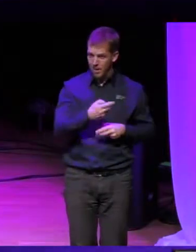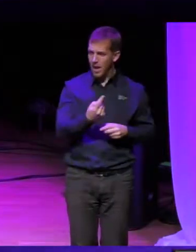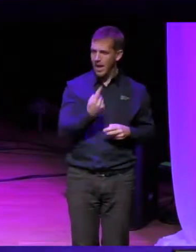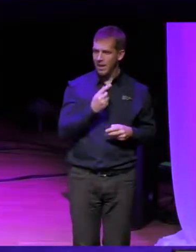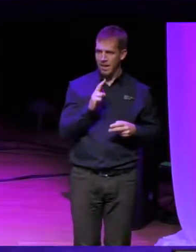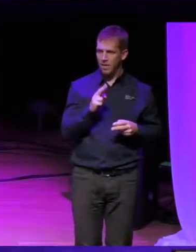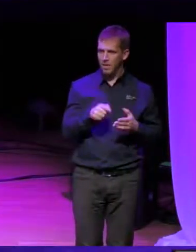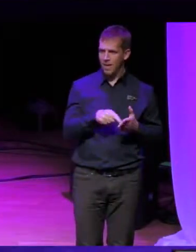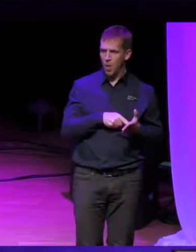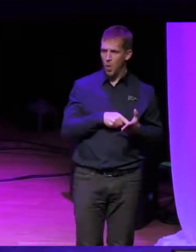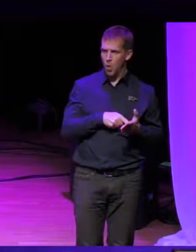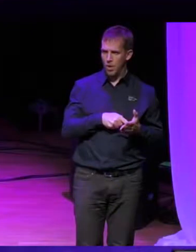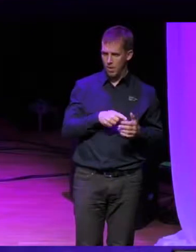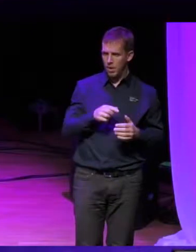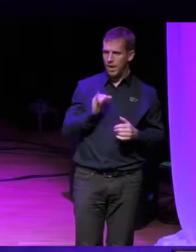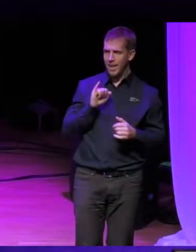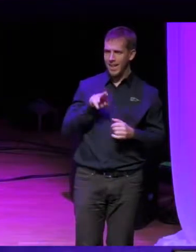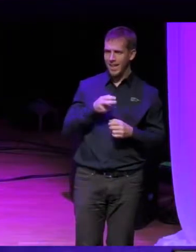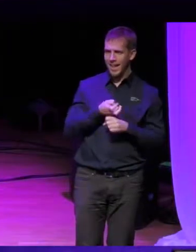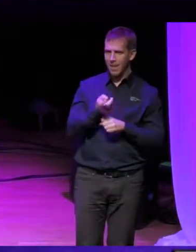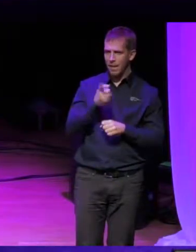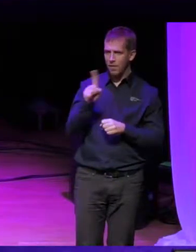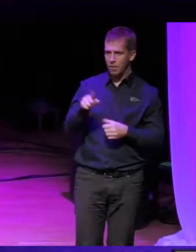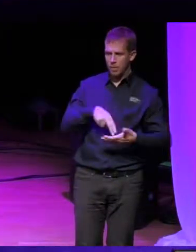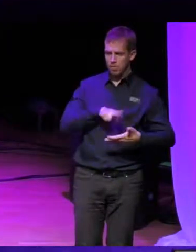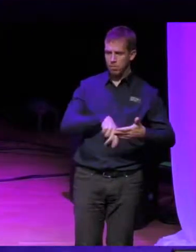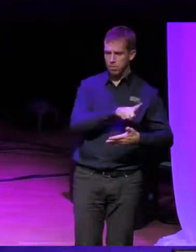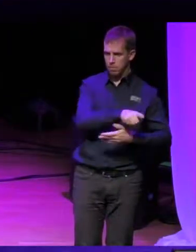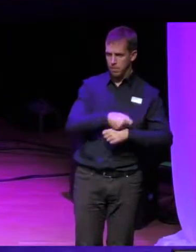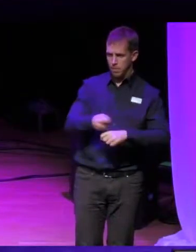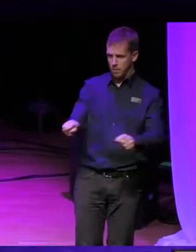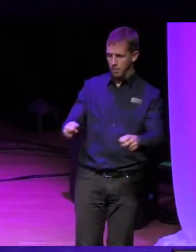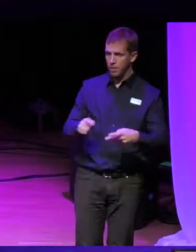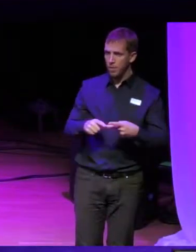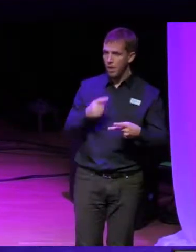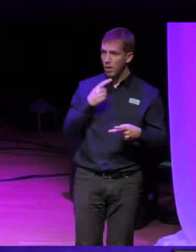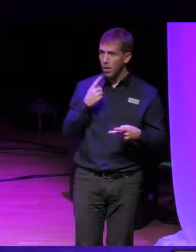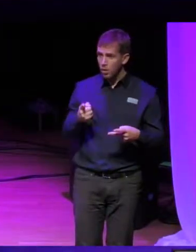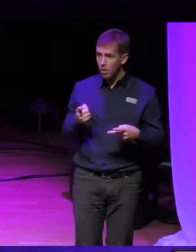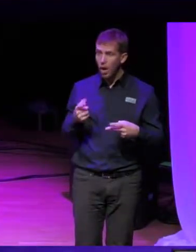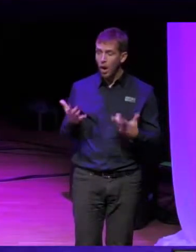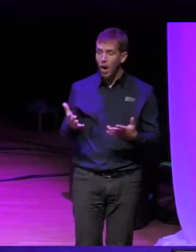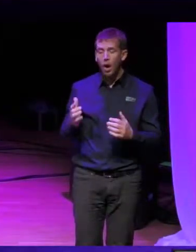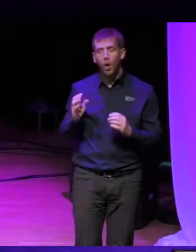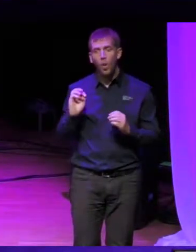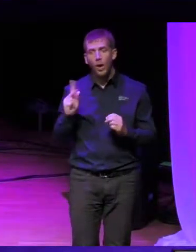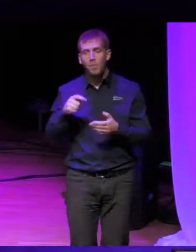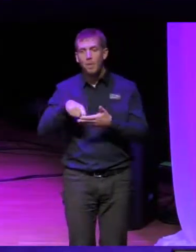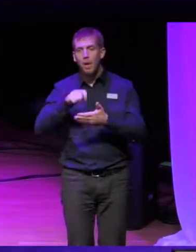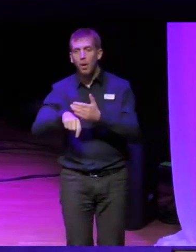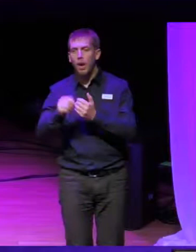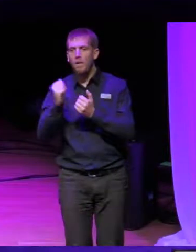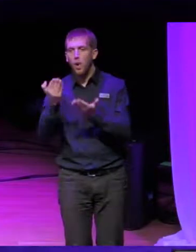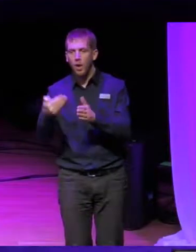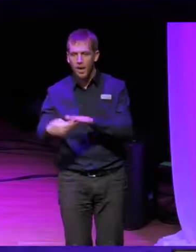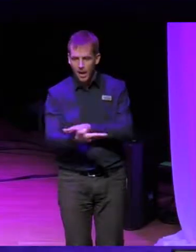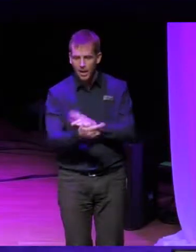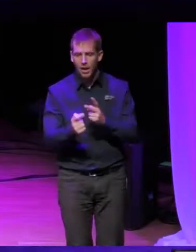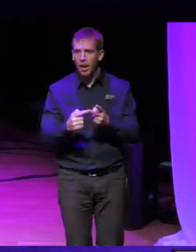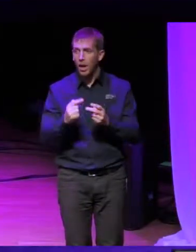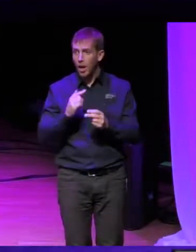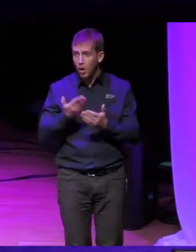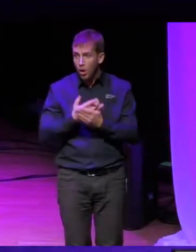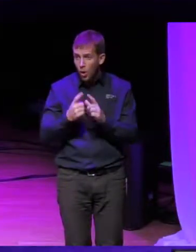signed, and it exempted lawful permanent residents, it exempted green card holders, and it